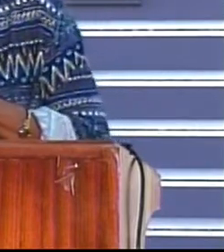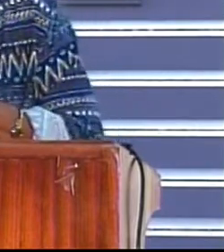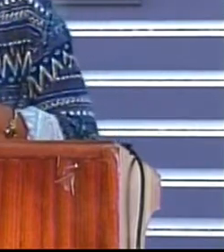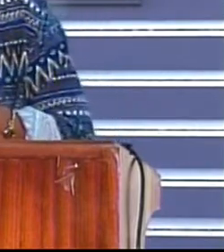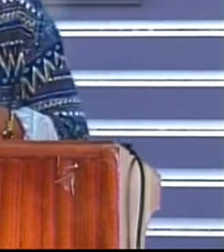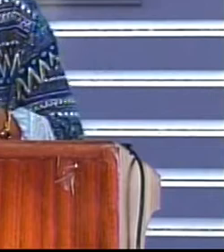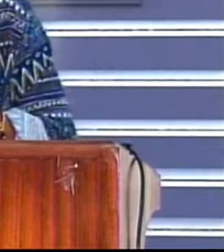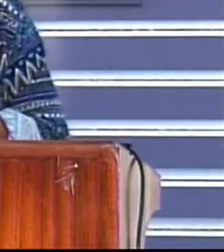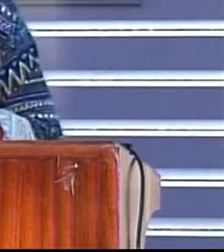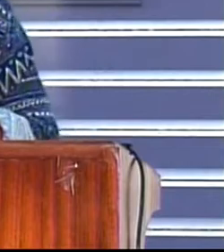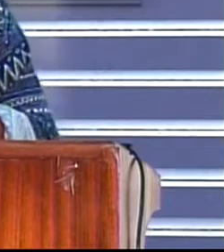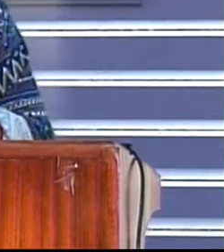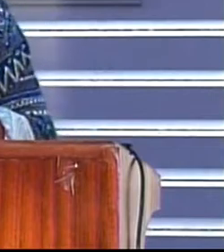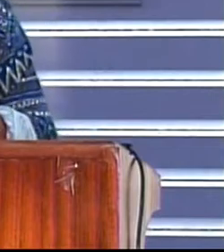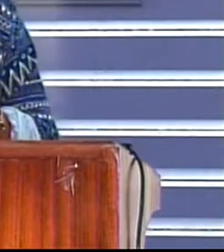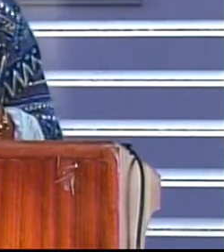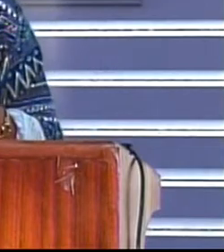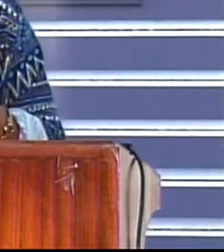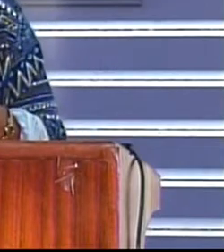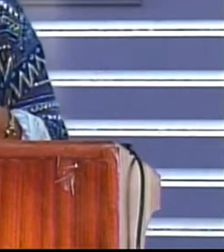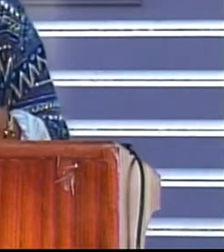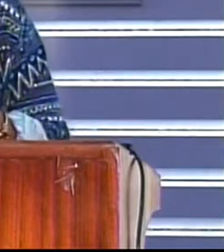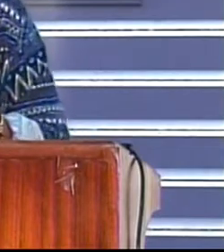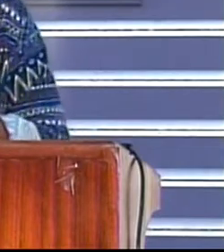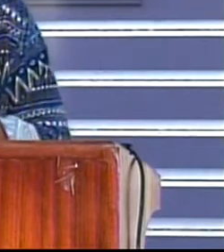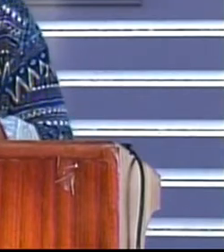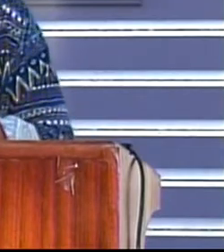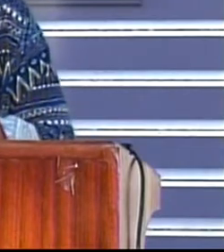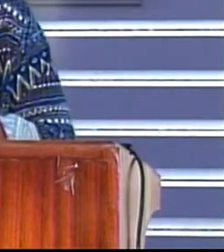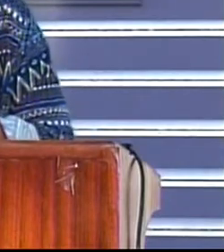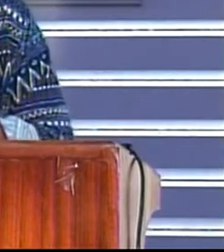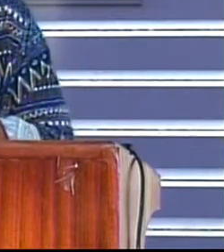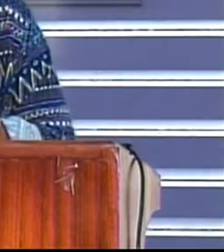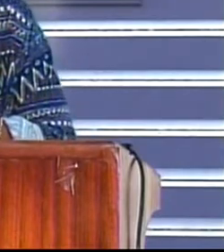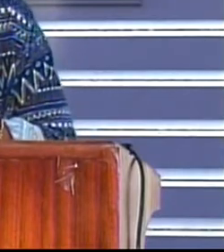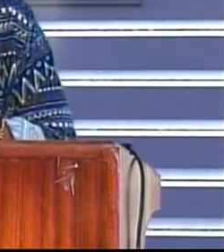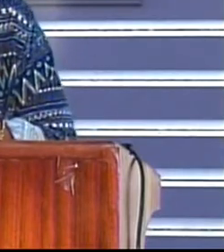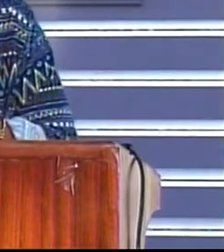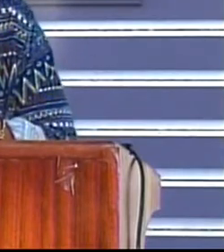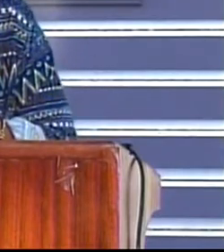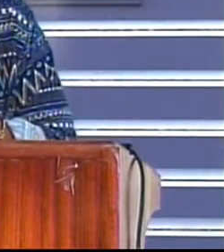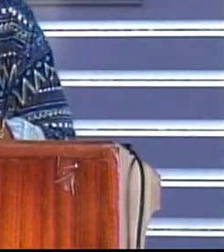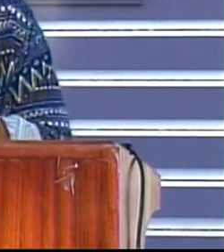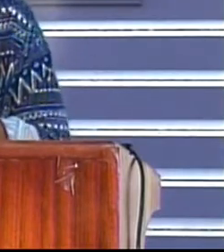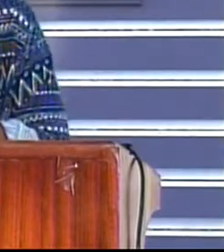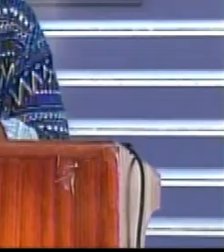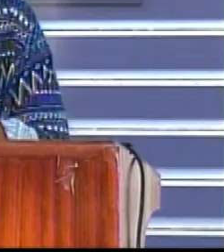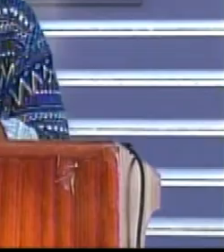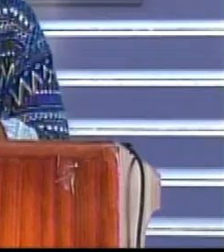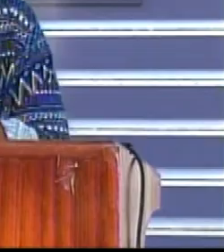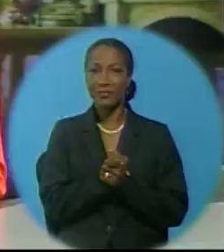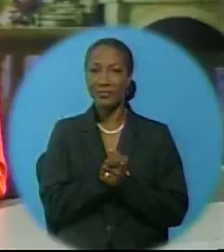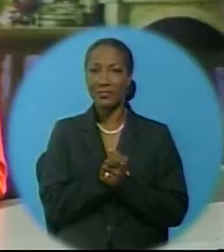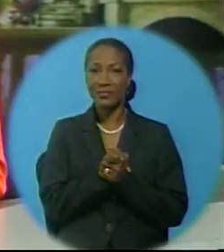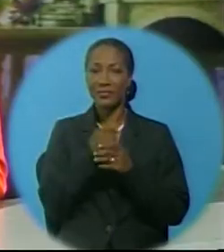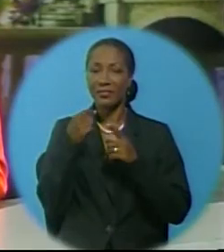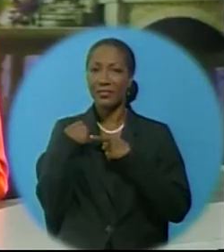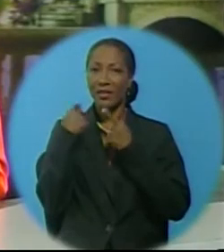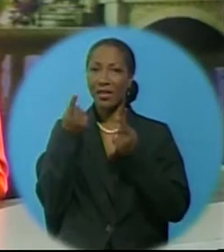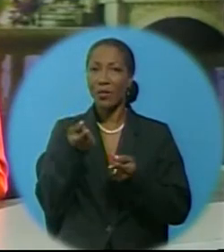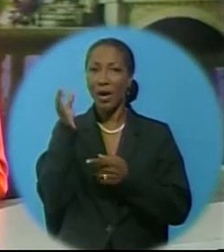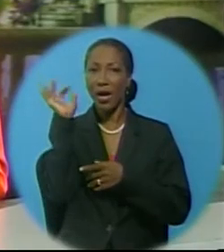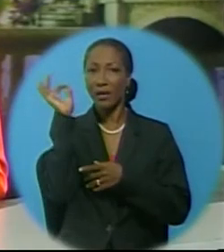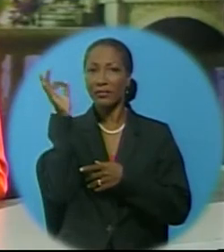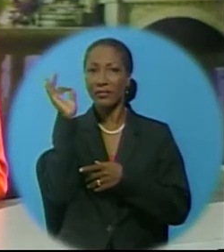extinguisher should be in place. And persons should be trained how to use the fire extinguisher as well.